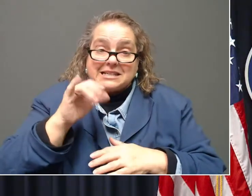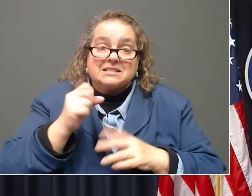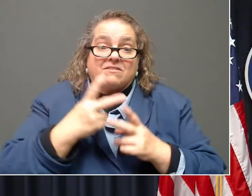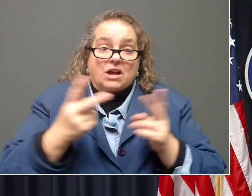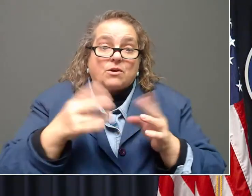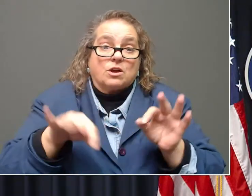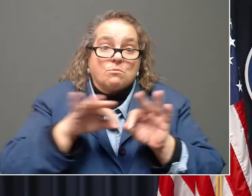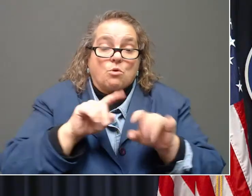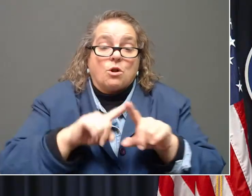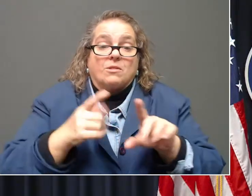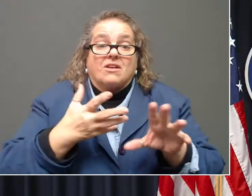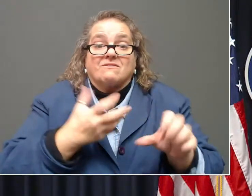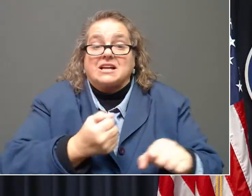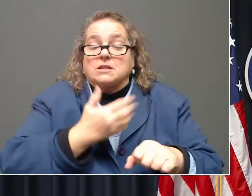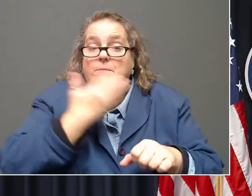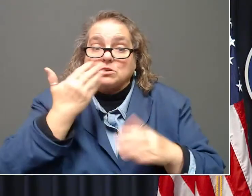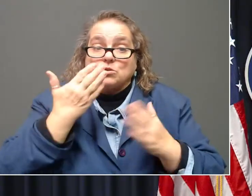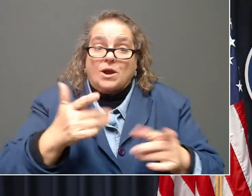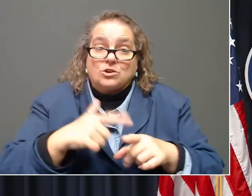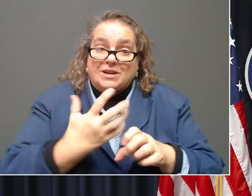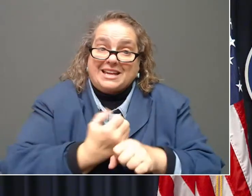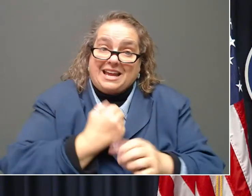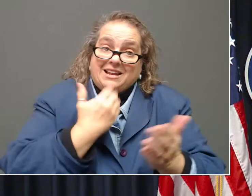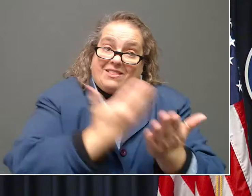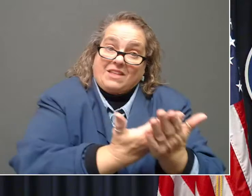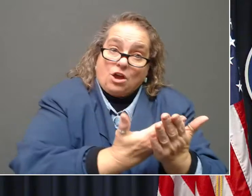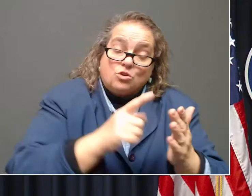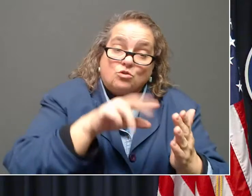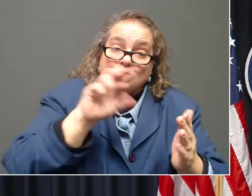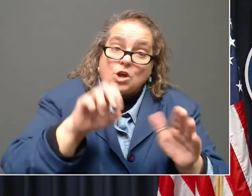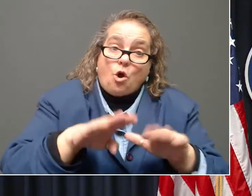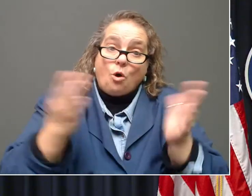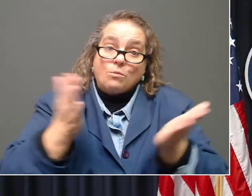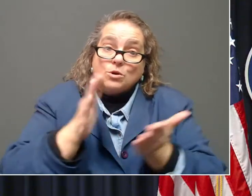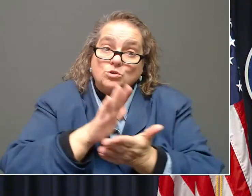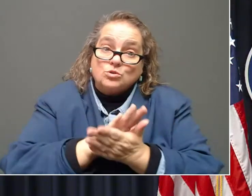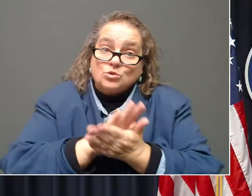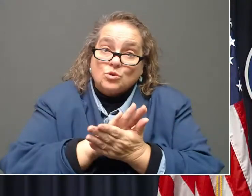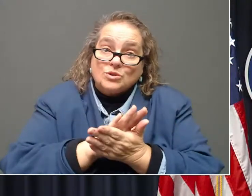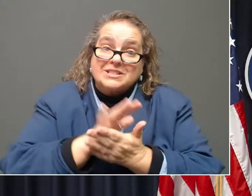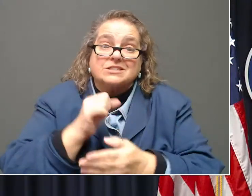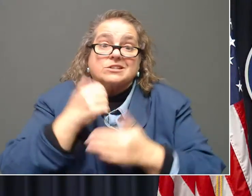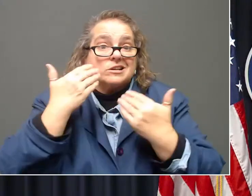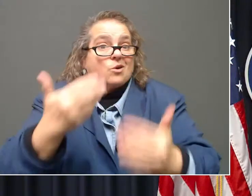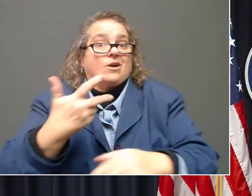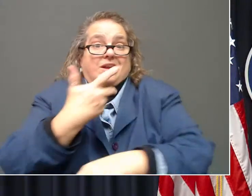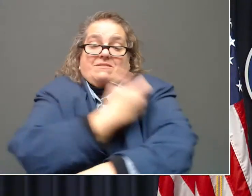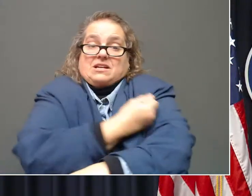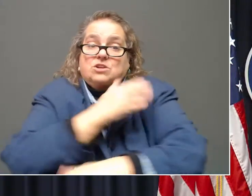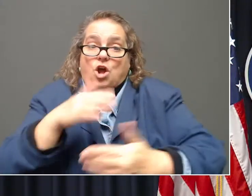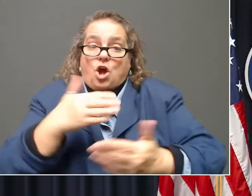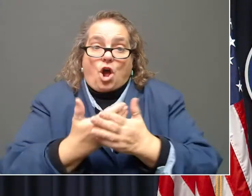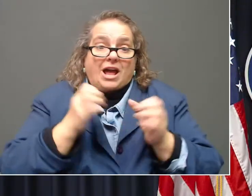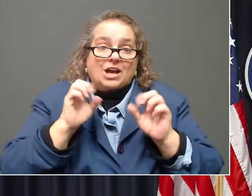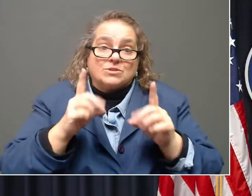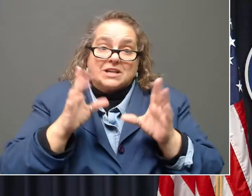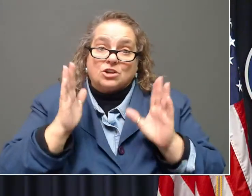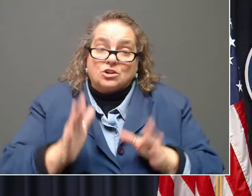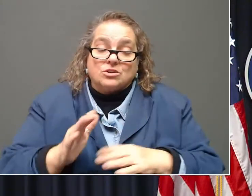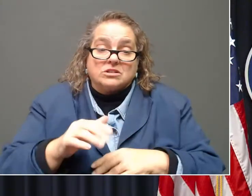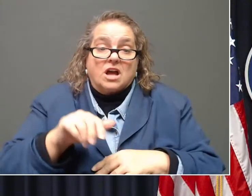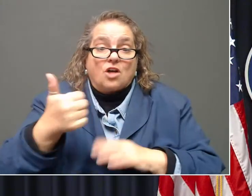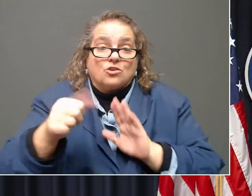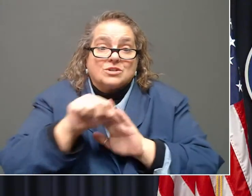program. I think it just got confused, but in certain areas, they were the providers that agreed to vaccinate the